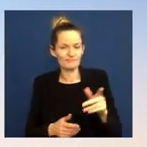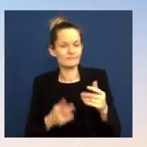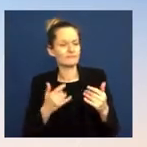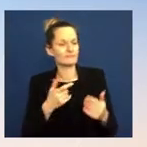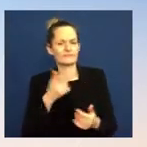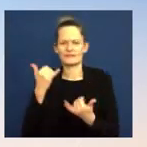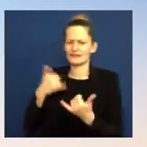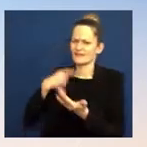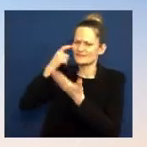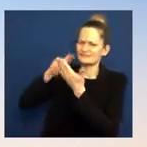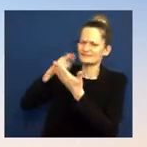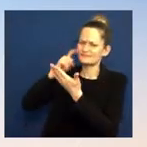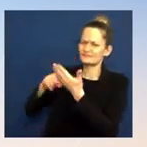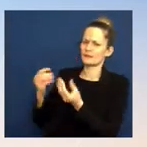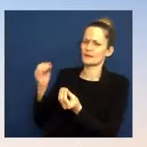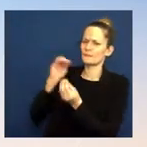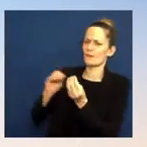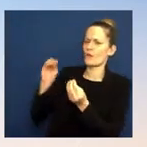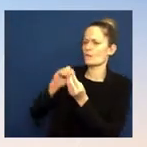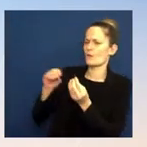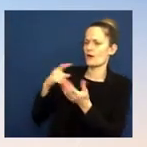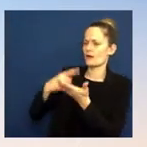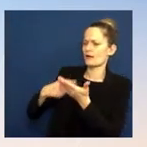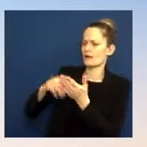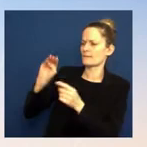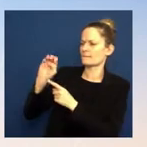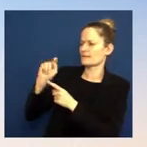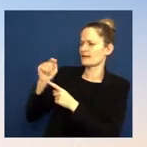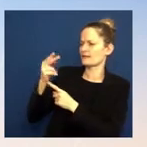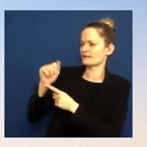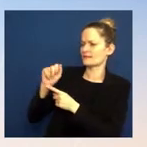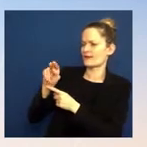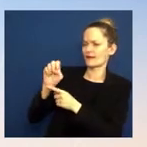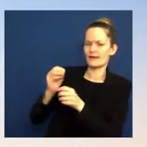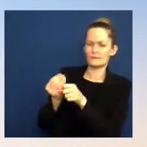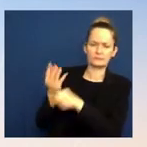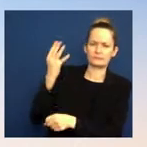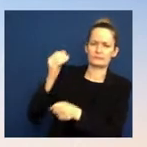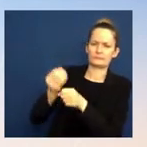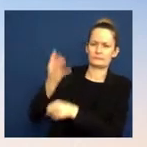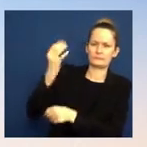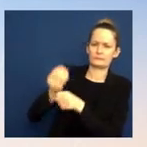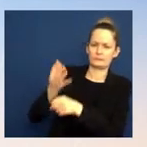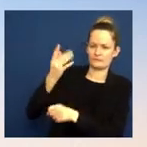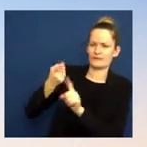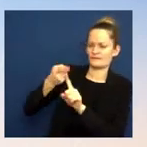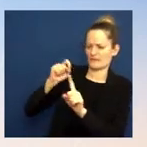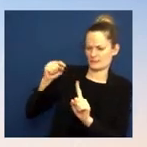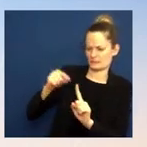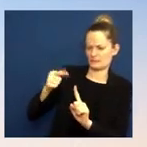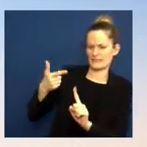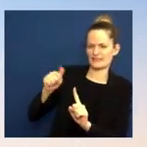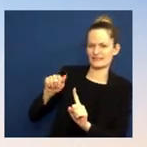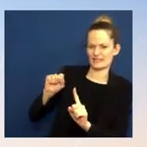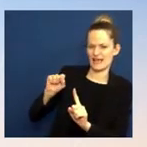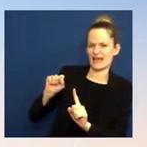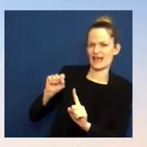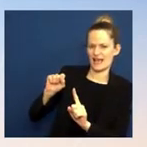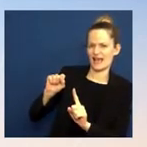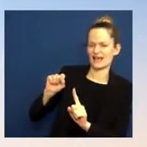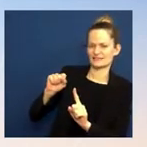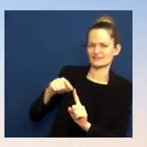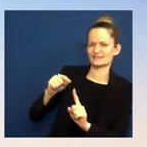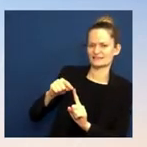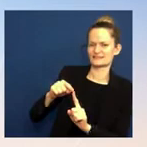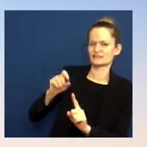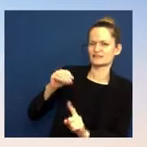you and your overall methane and climate goals? Well, I know that some spokespeople from Leaders on the Hill have